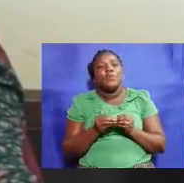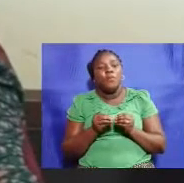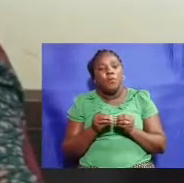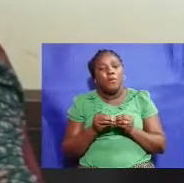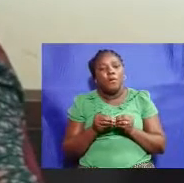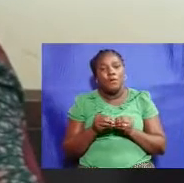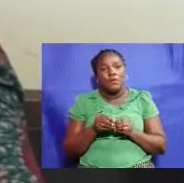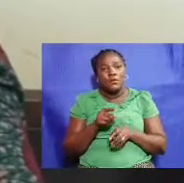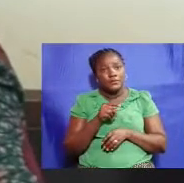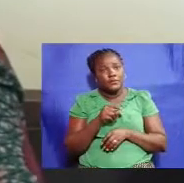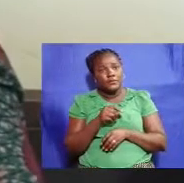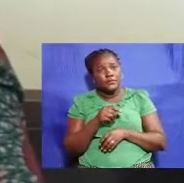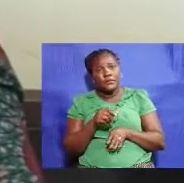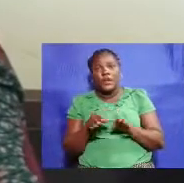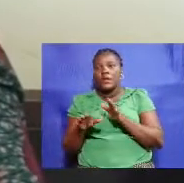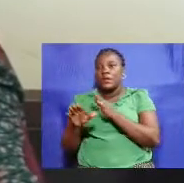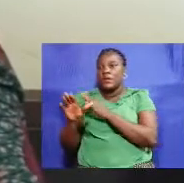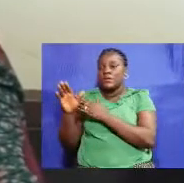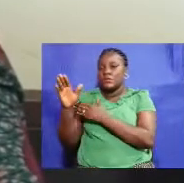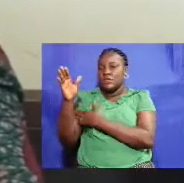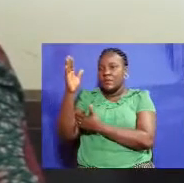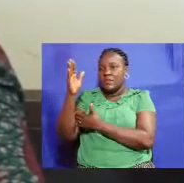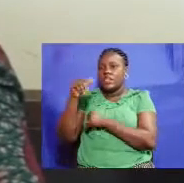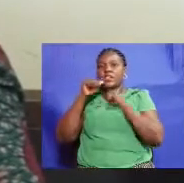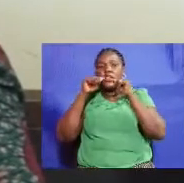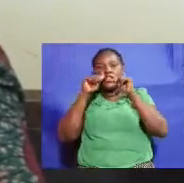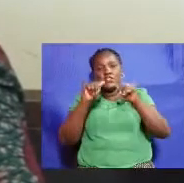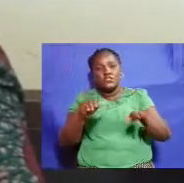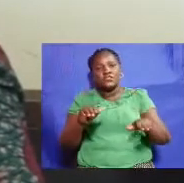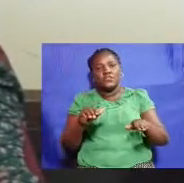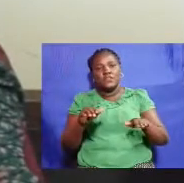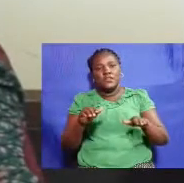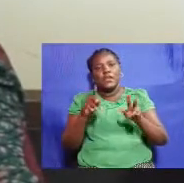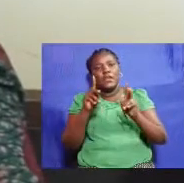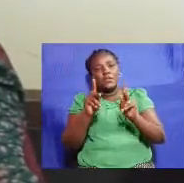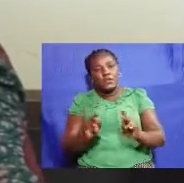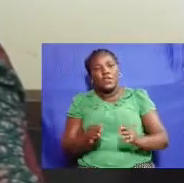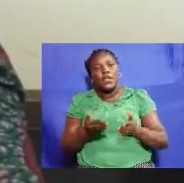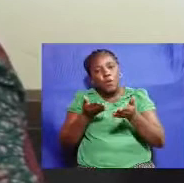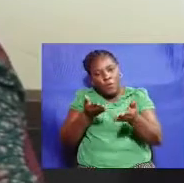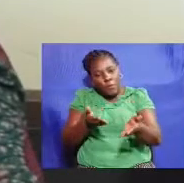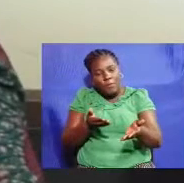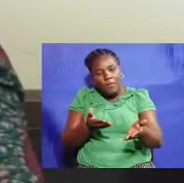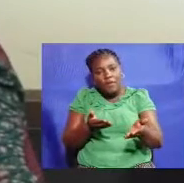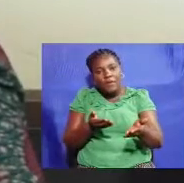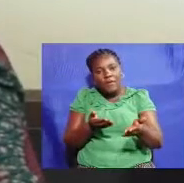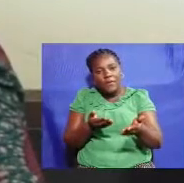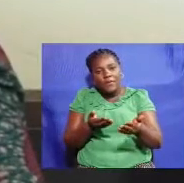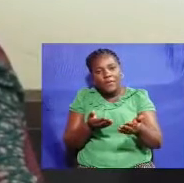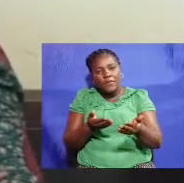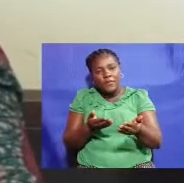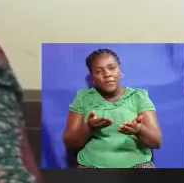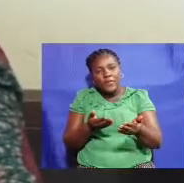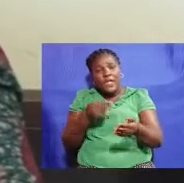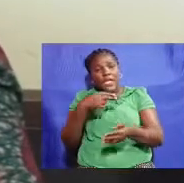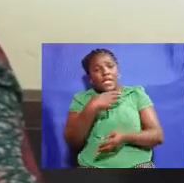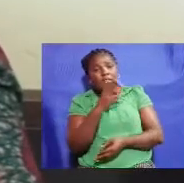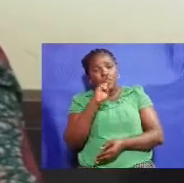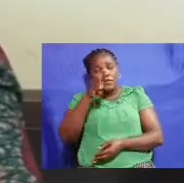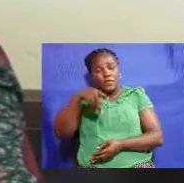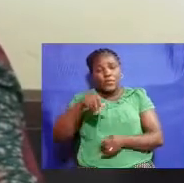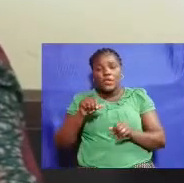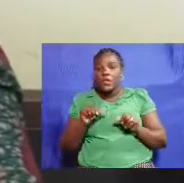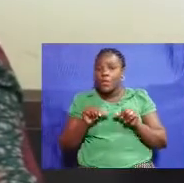And you know, God blesses the giver. And in as much as